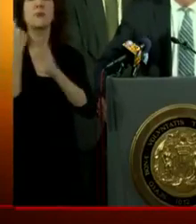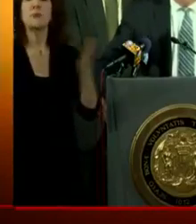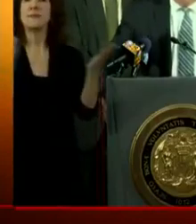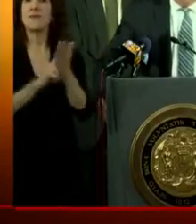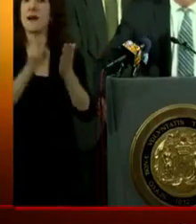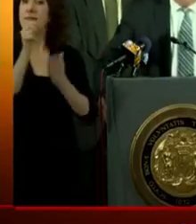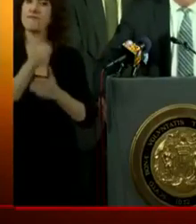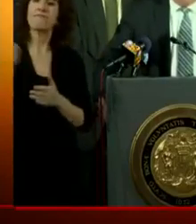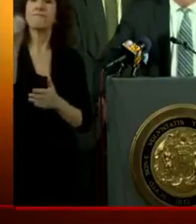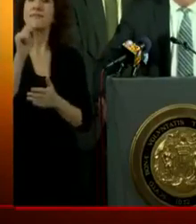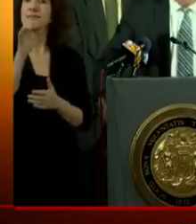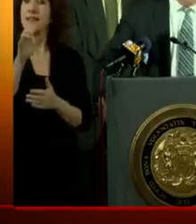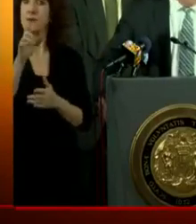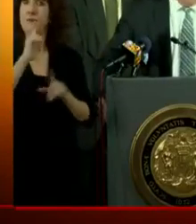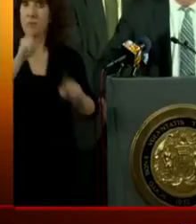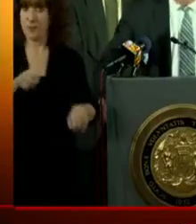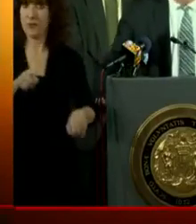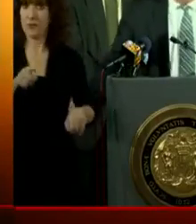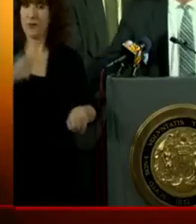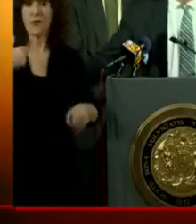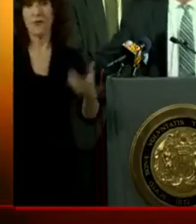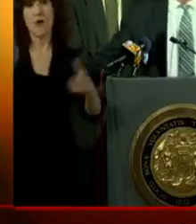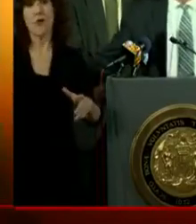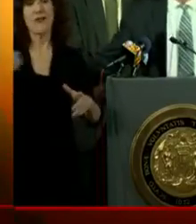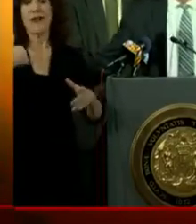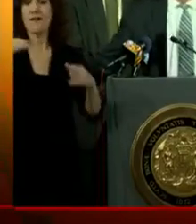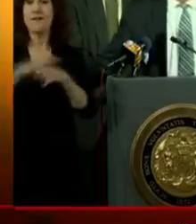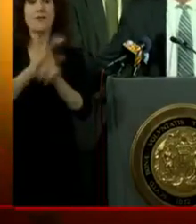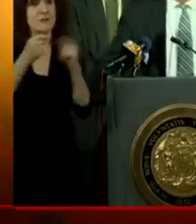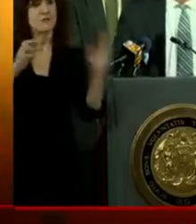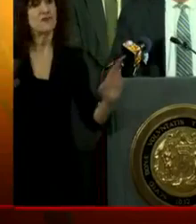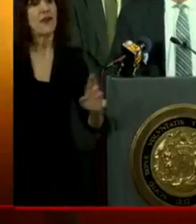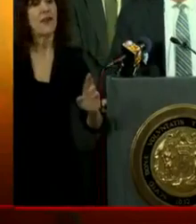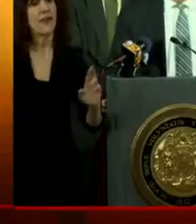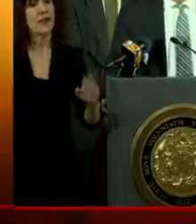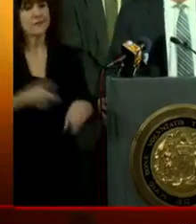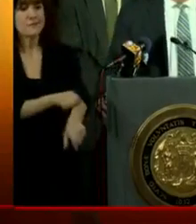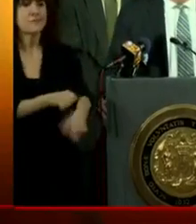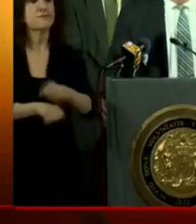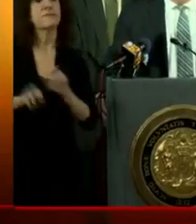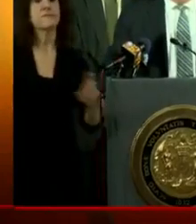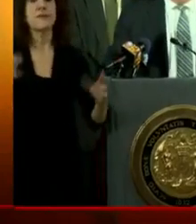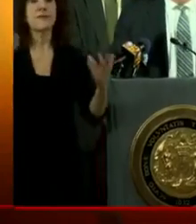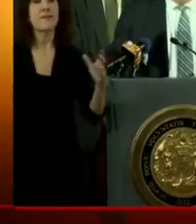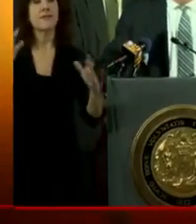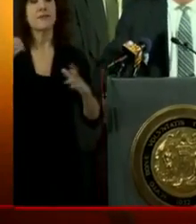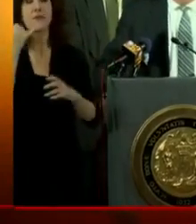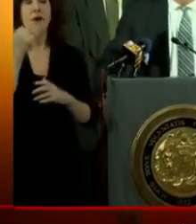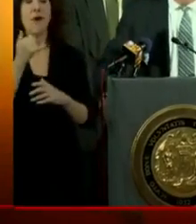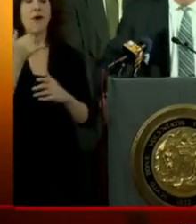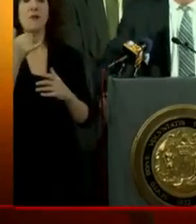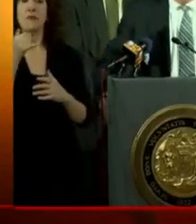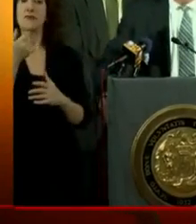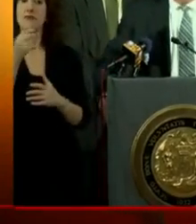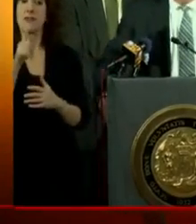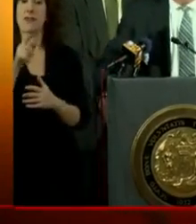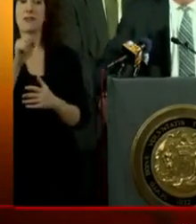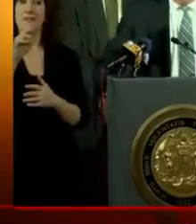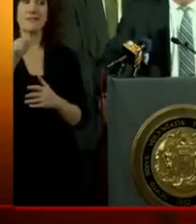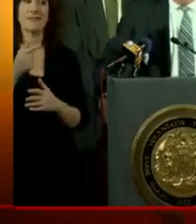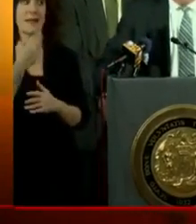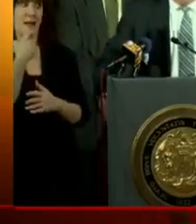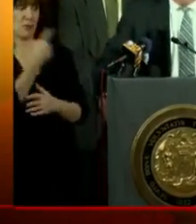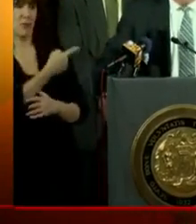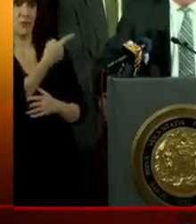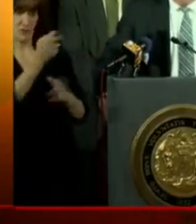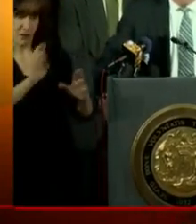the executive order. We already had our entire team prepared. In fact, I'd already called General Singh earlier in the day and asked her to get